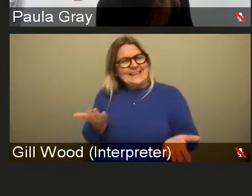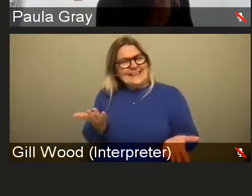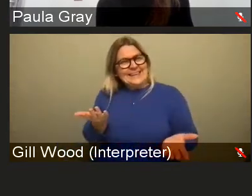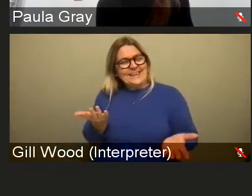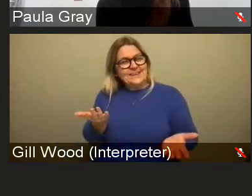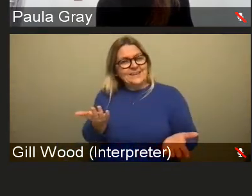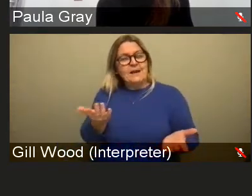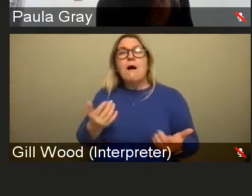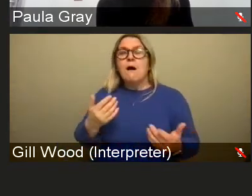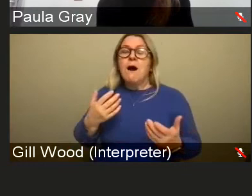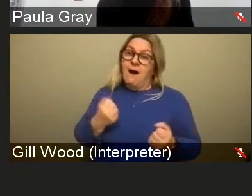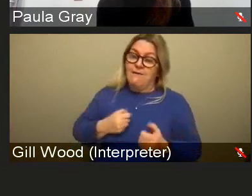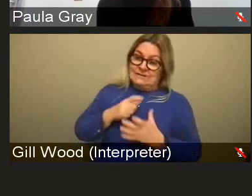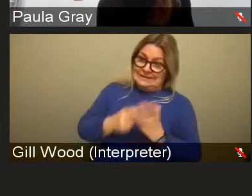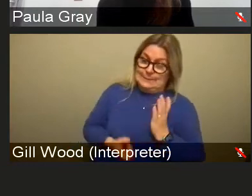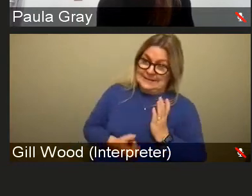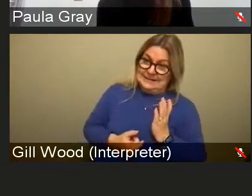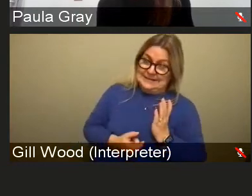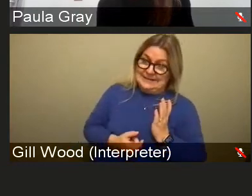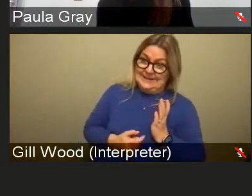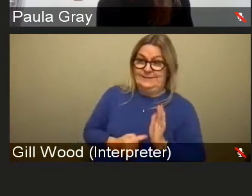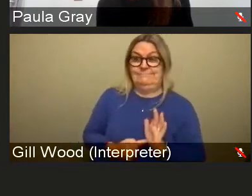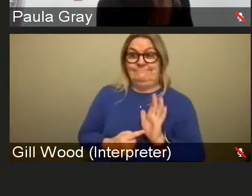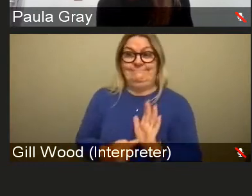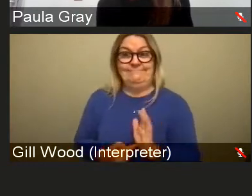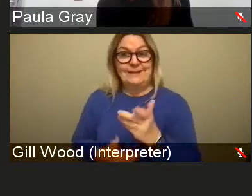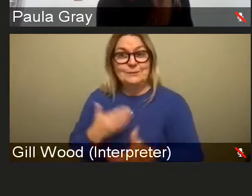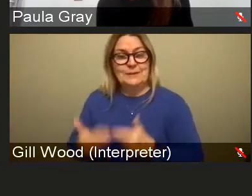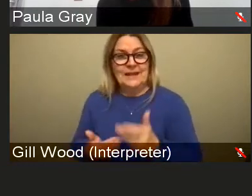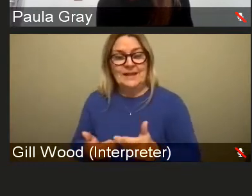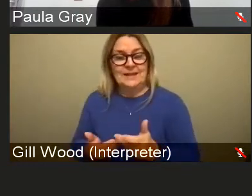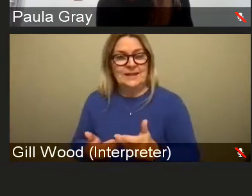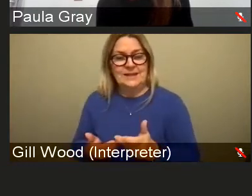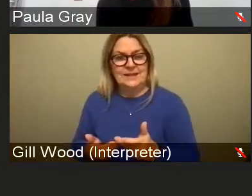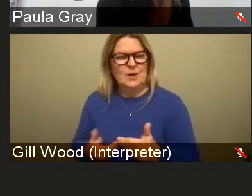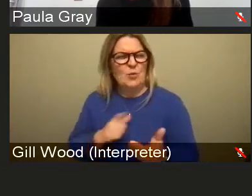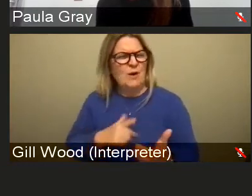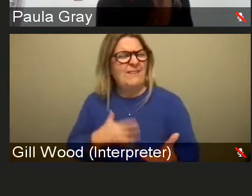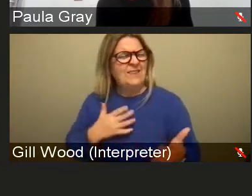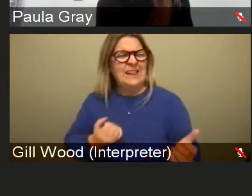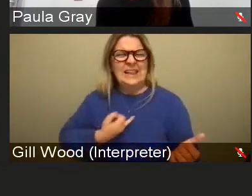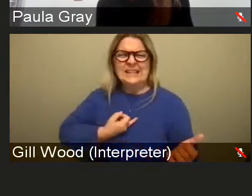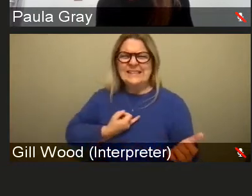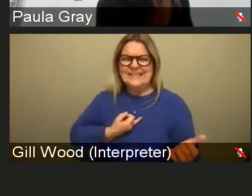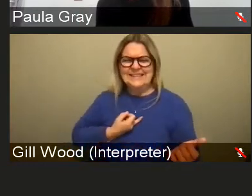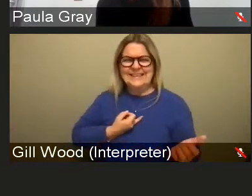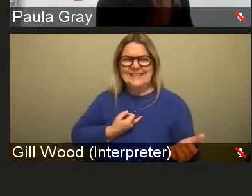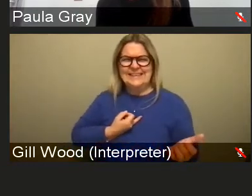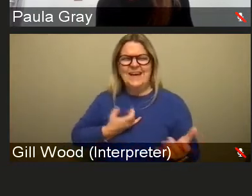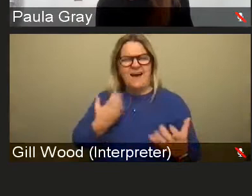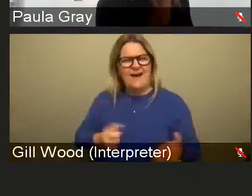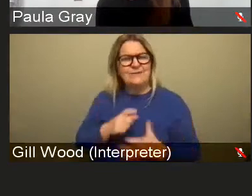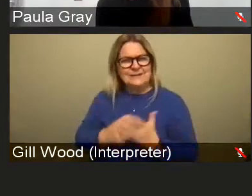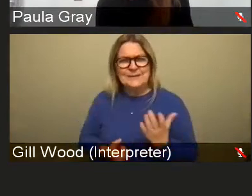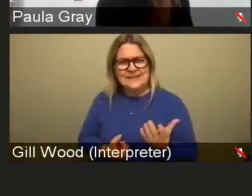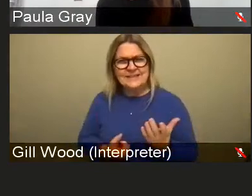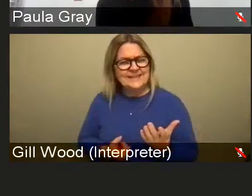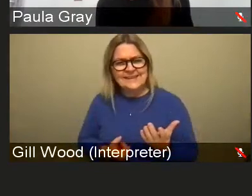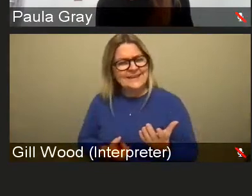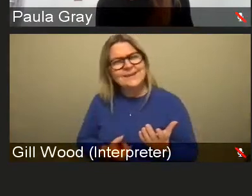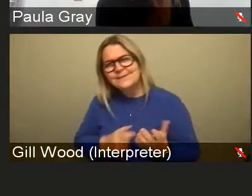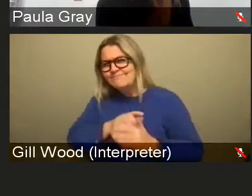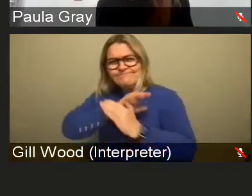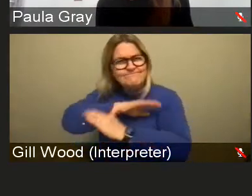disability. So, you know, I think like we need to move in the direction, you know, that we're talking about. And I